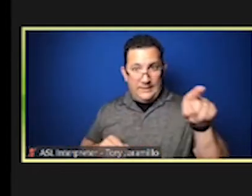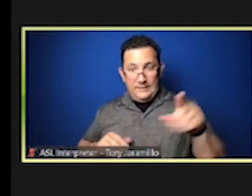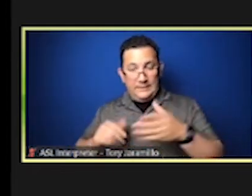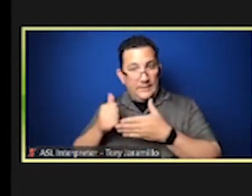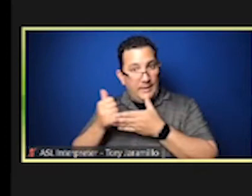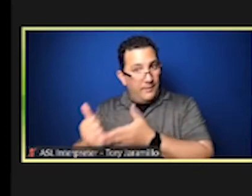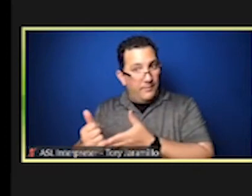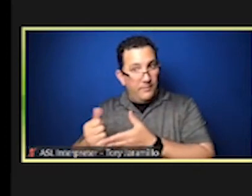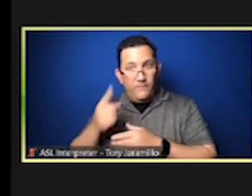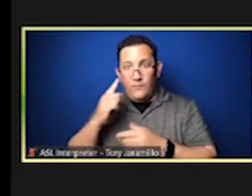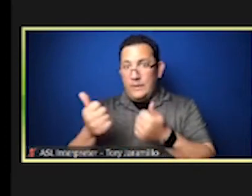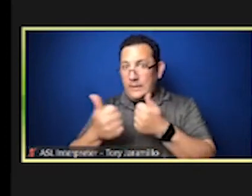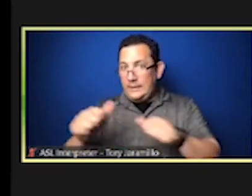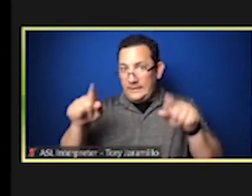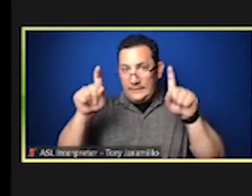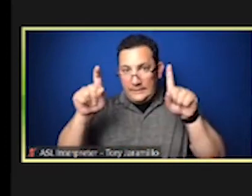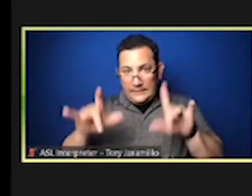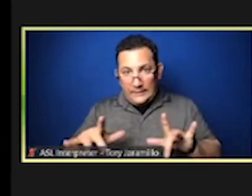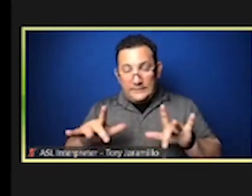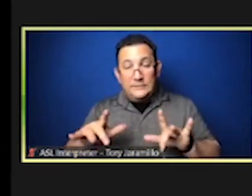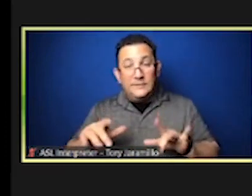exam.